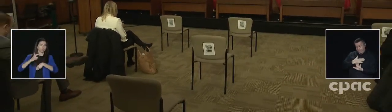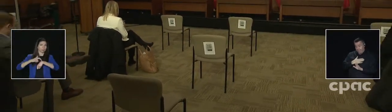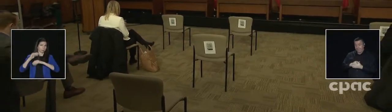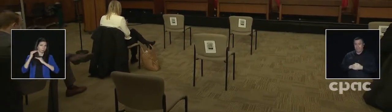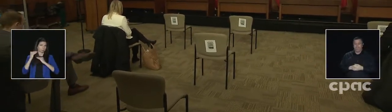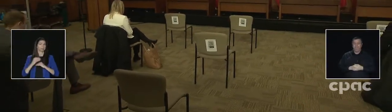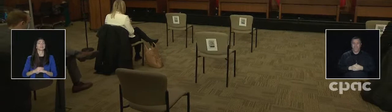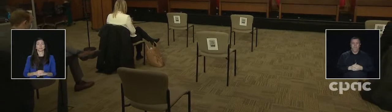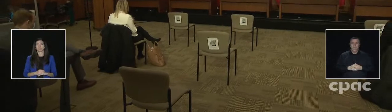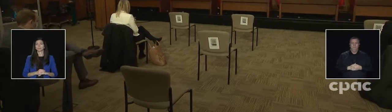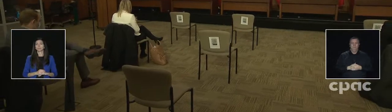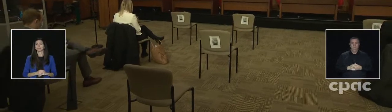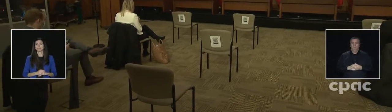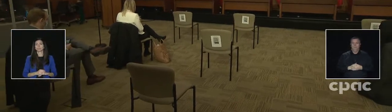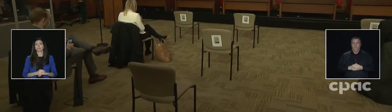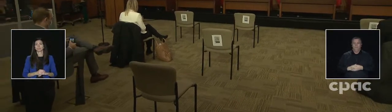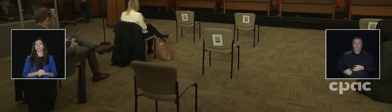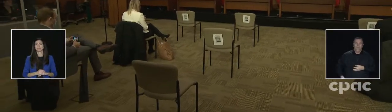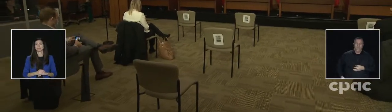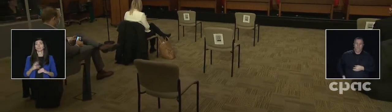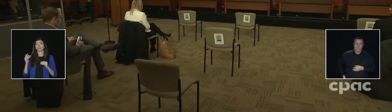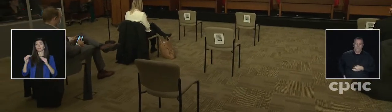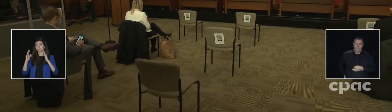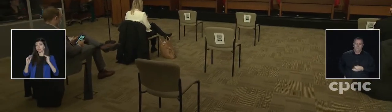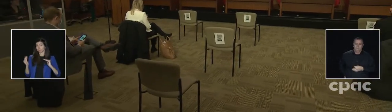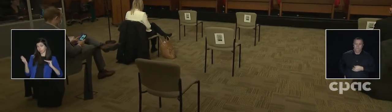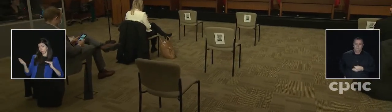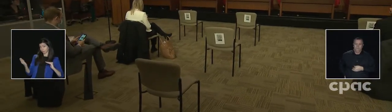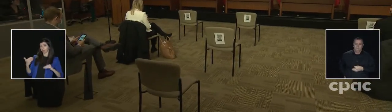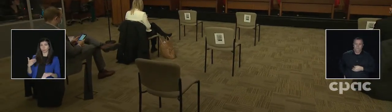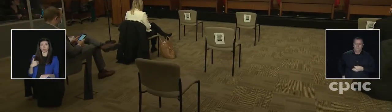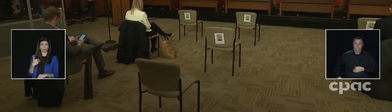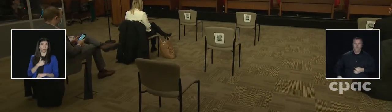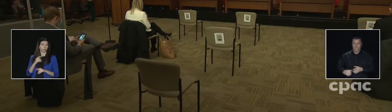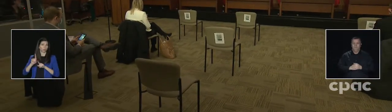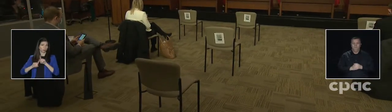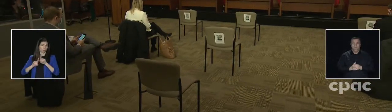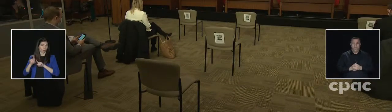Thank you. The next question is from Alex Ballingal from the Toronto Star. Please go ahead.